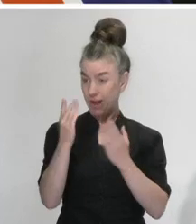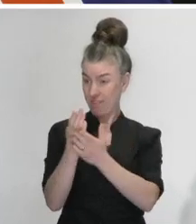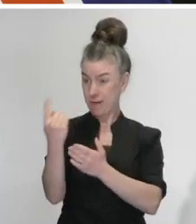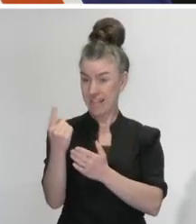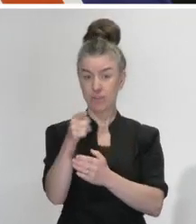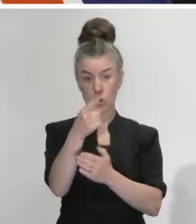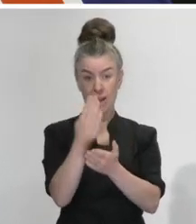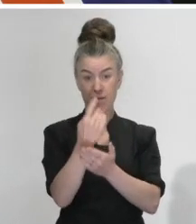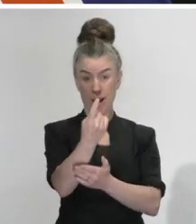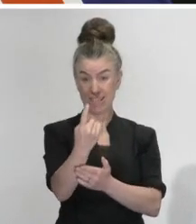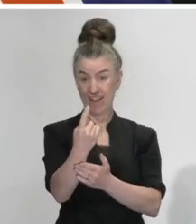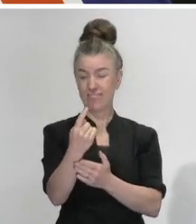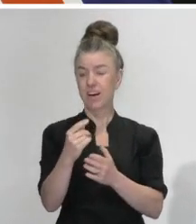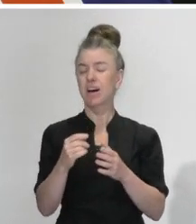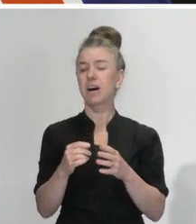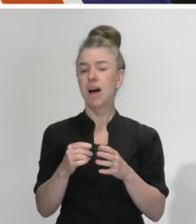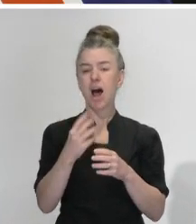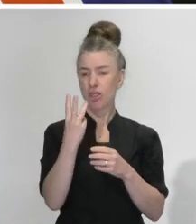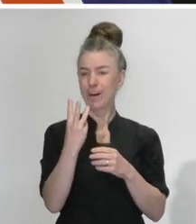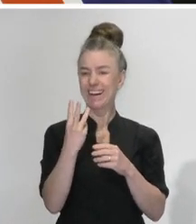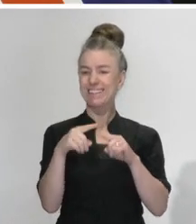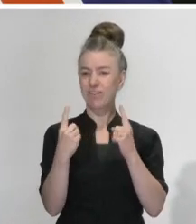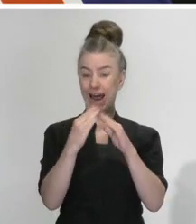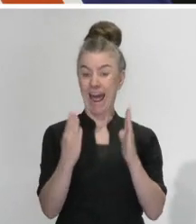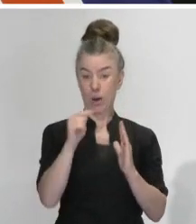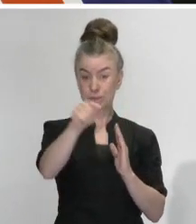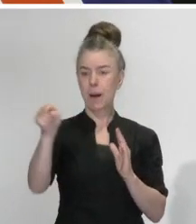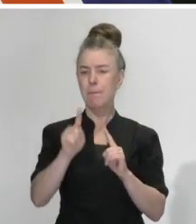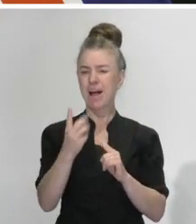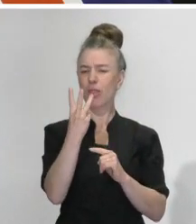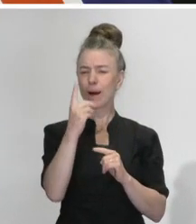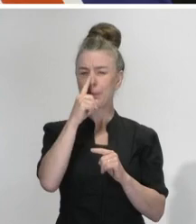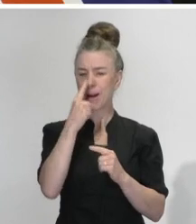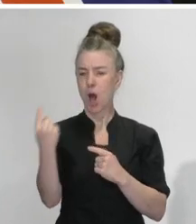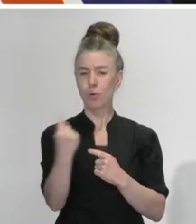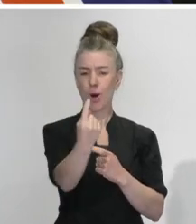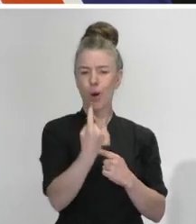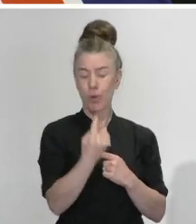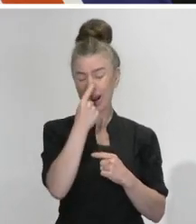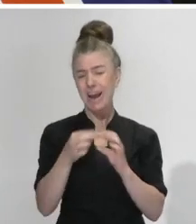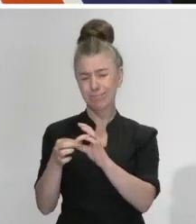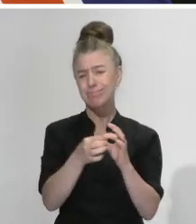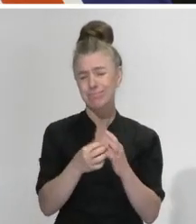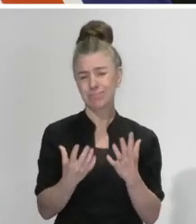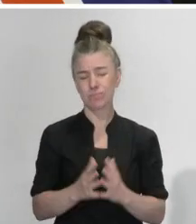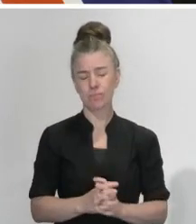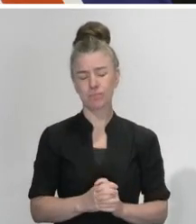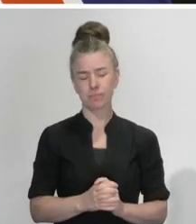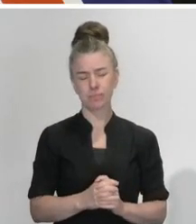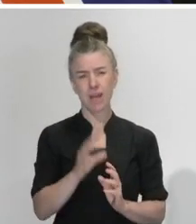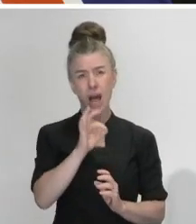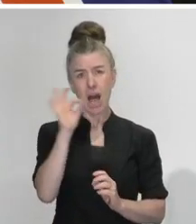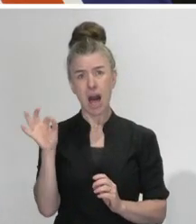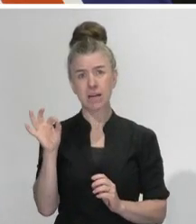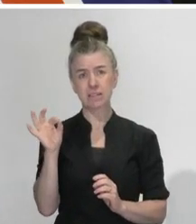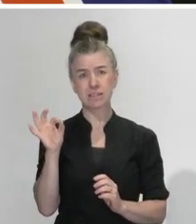should just have a bubble with one other household, and I think that's the important principle. Has the Ministry had any concerns passed on to it about patients